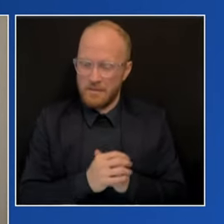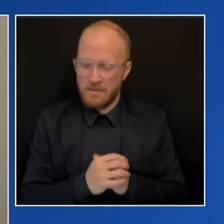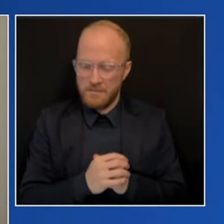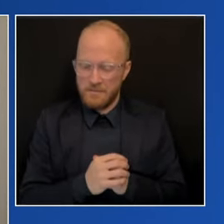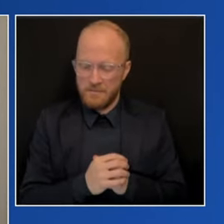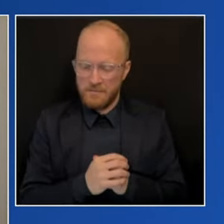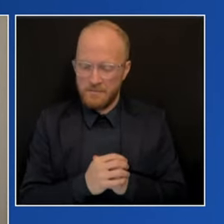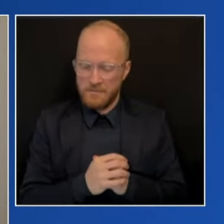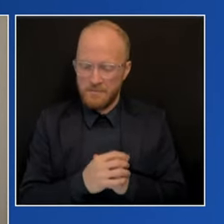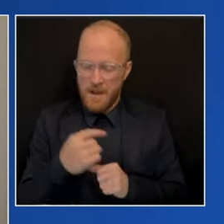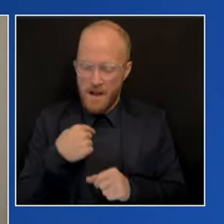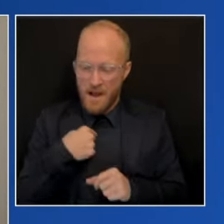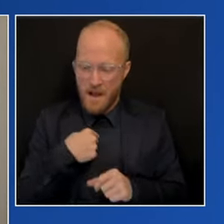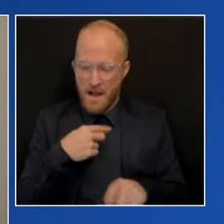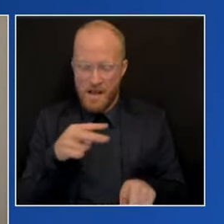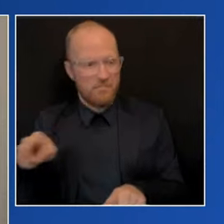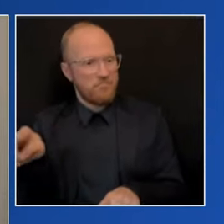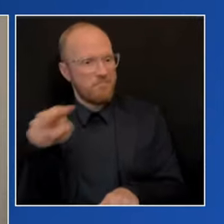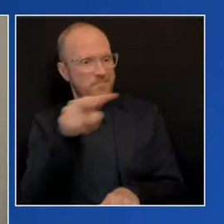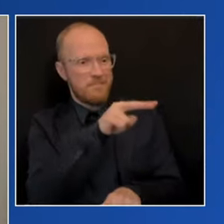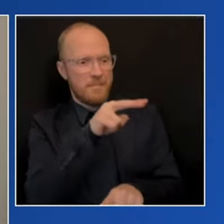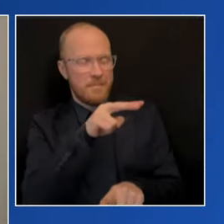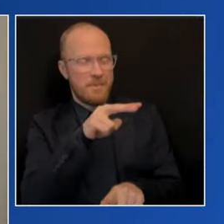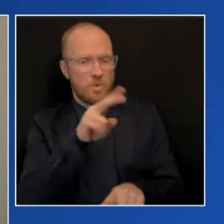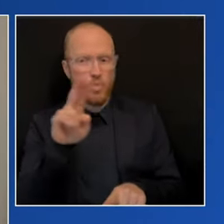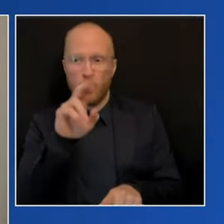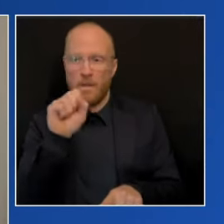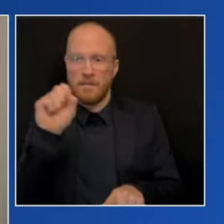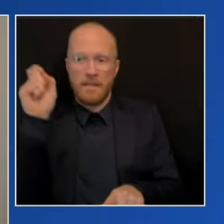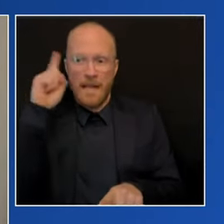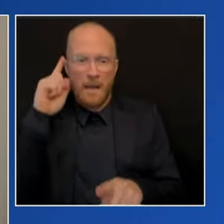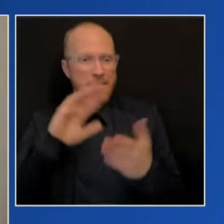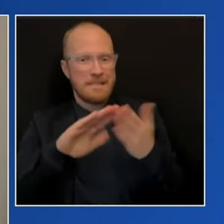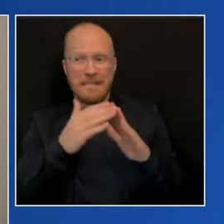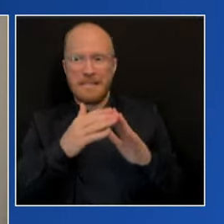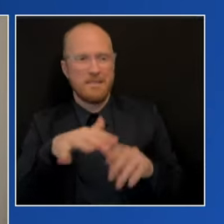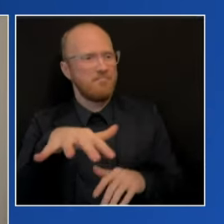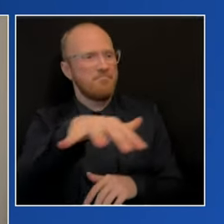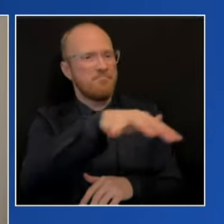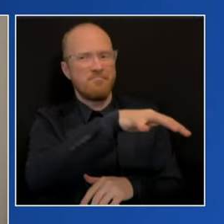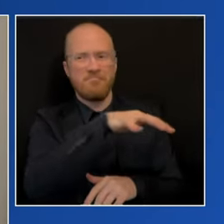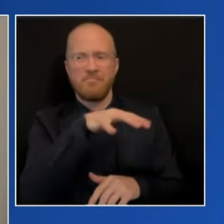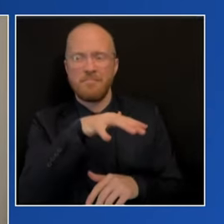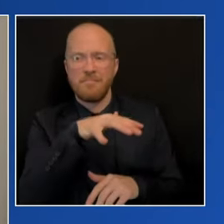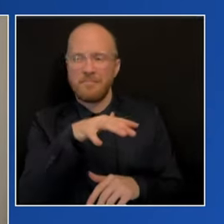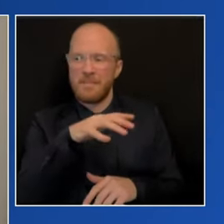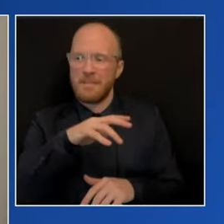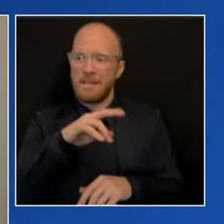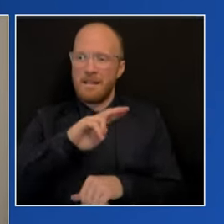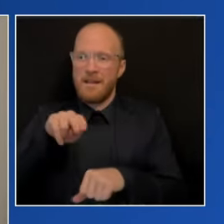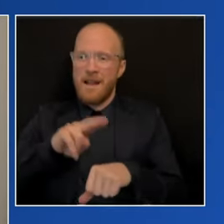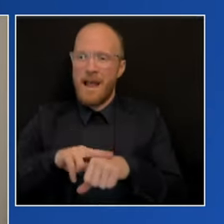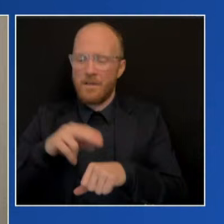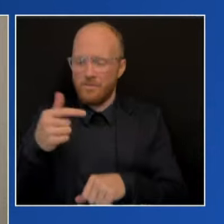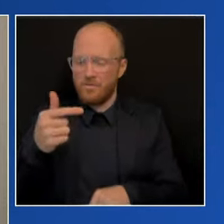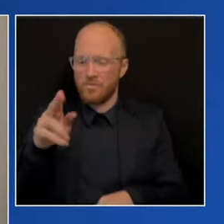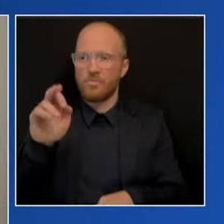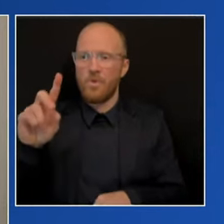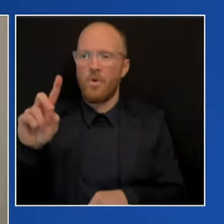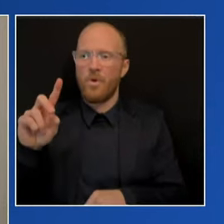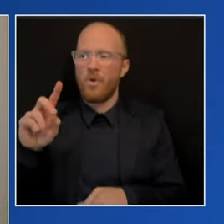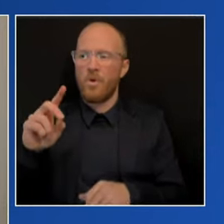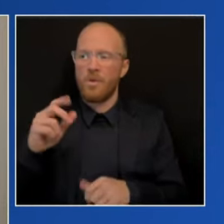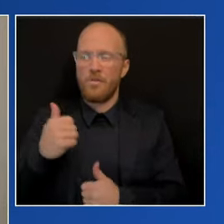As I looked out over the Capitol city, whose streets were lined with National Guard to prevent another